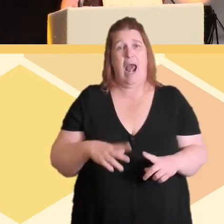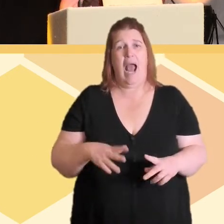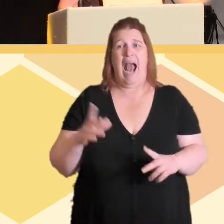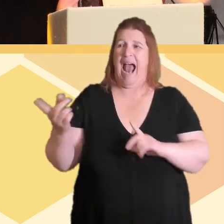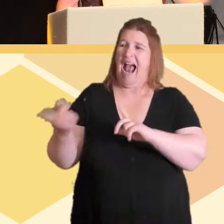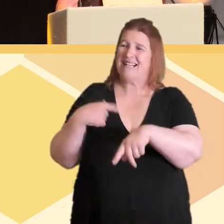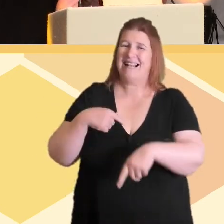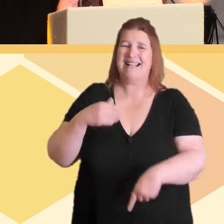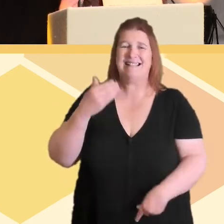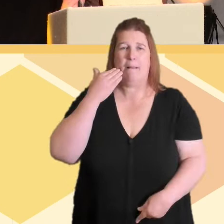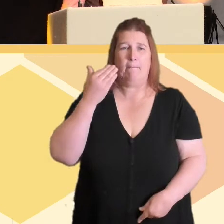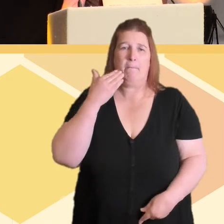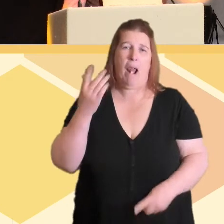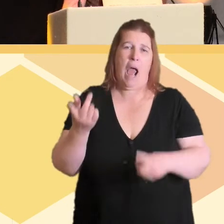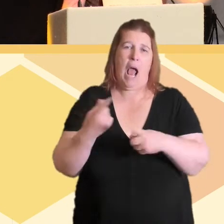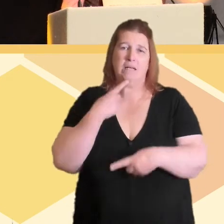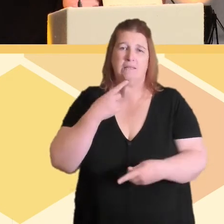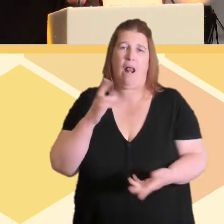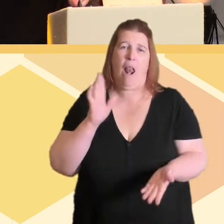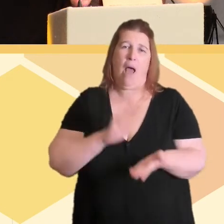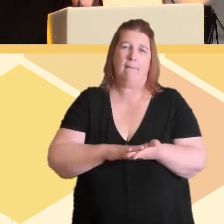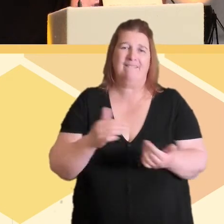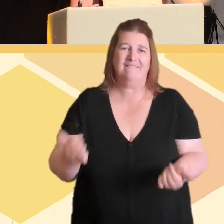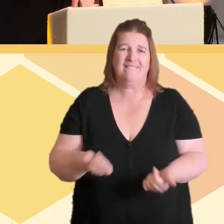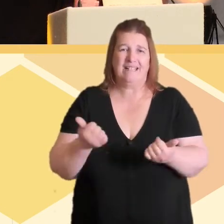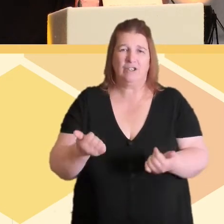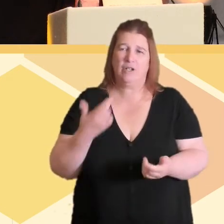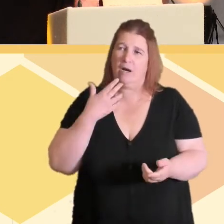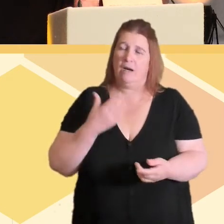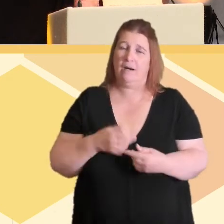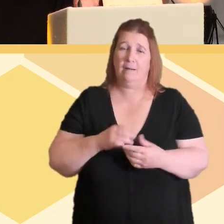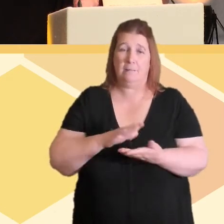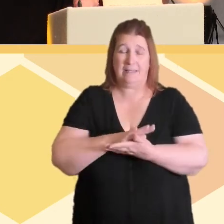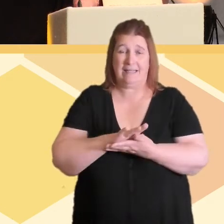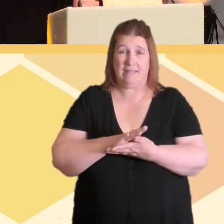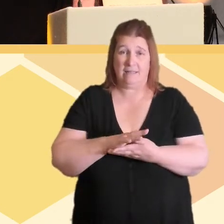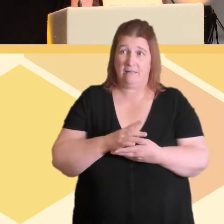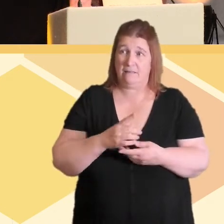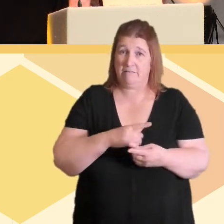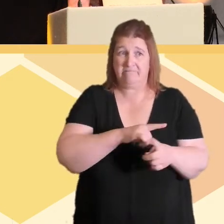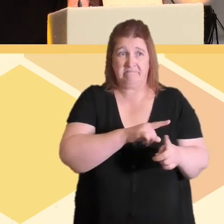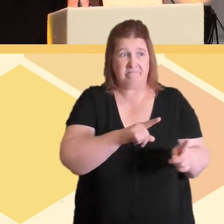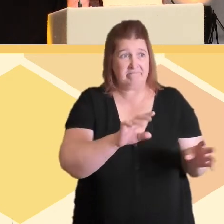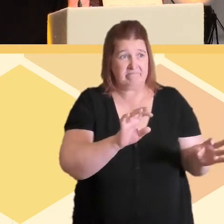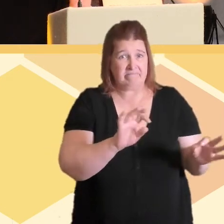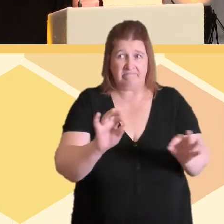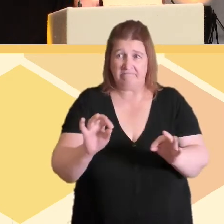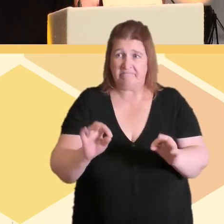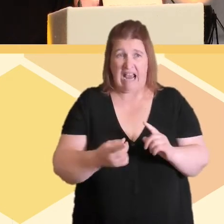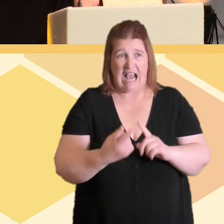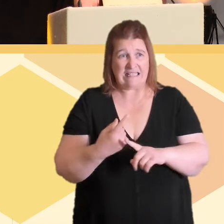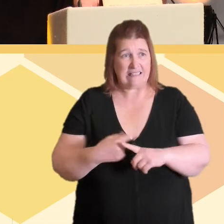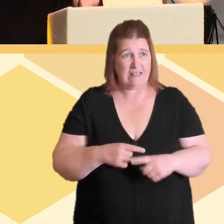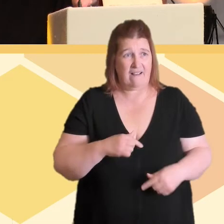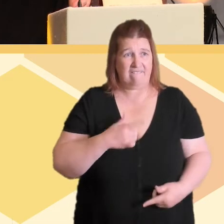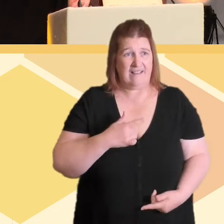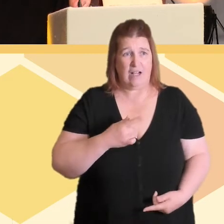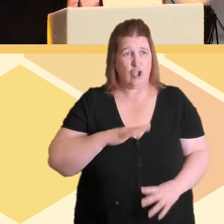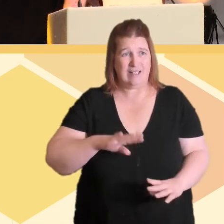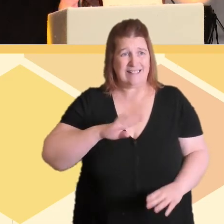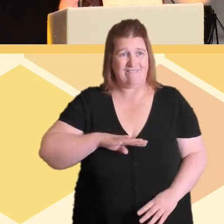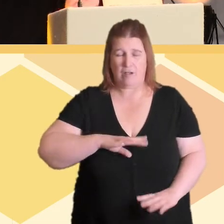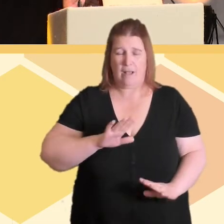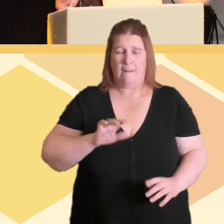answer may be dragged in as a stopgap, and it may unmask the possibility that no satisfying answer exists. But the